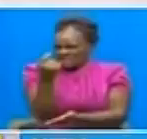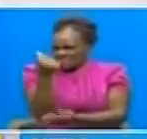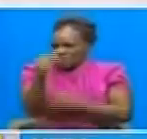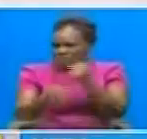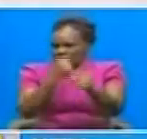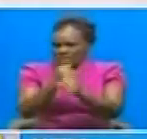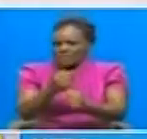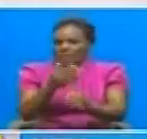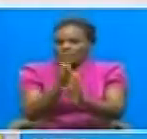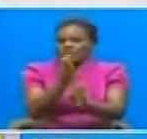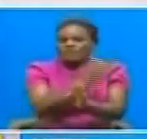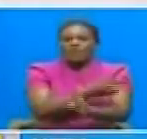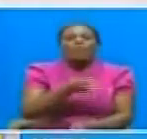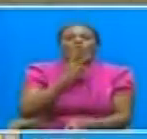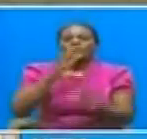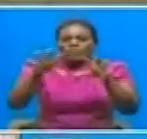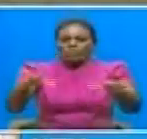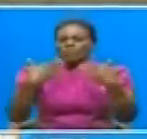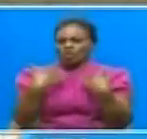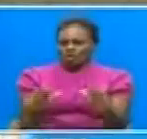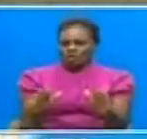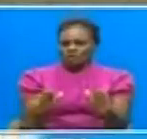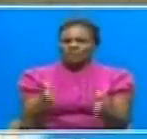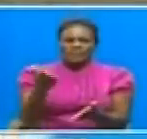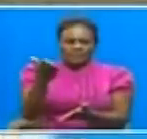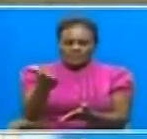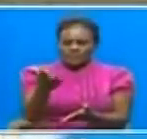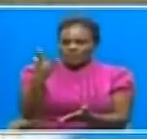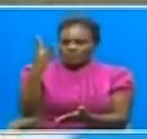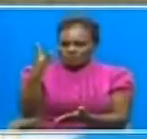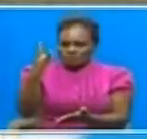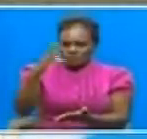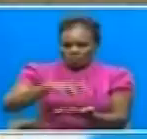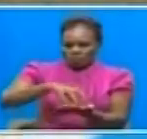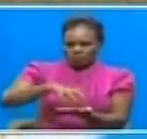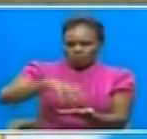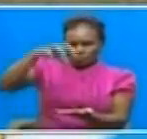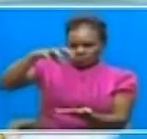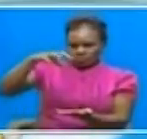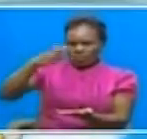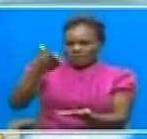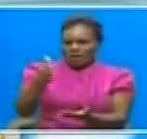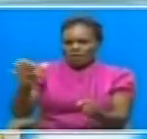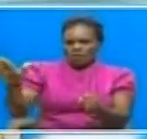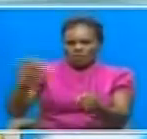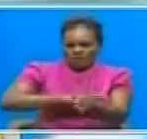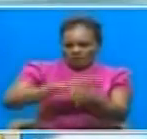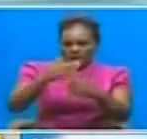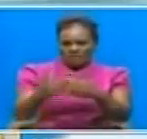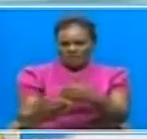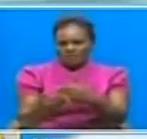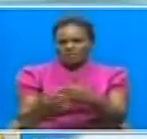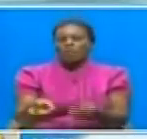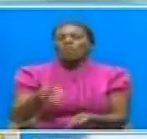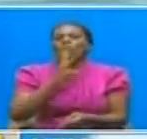years before the entire lake is lost. The silt, lying 4 feet above the surface of the lake, has covered 10 square